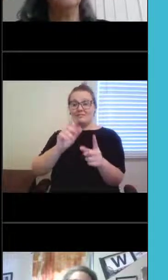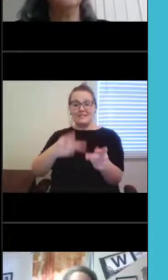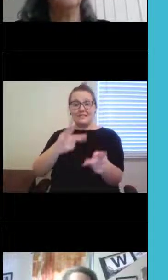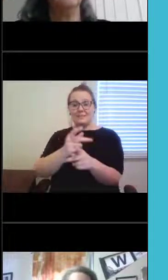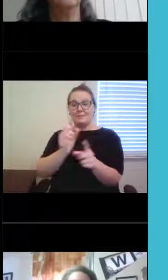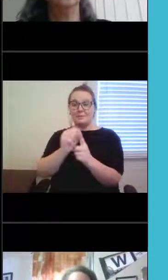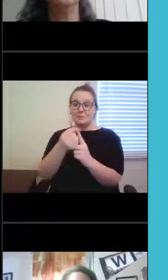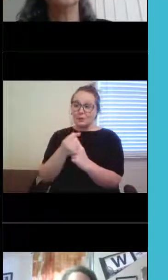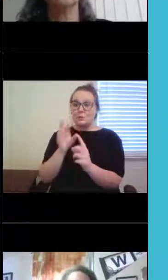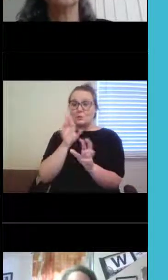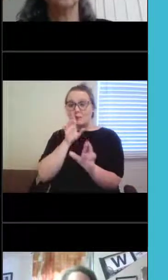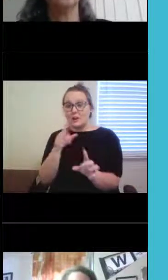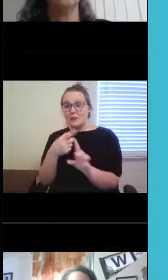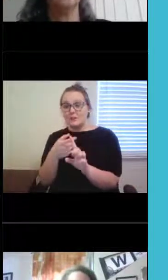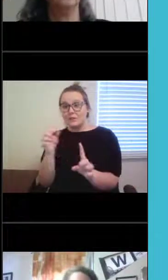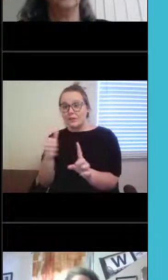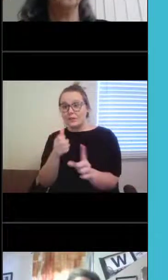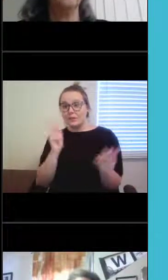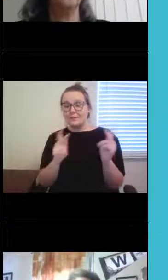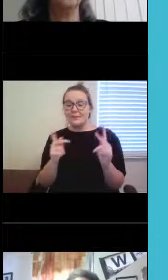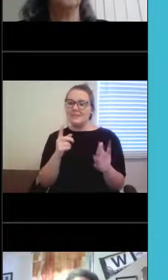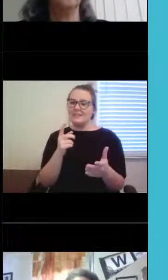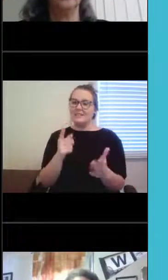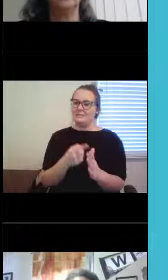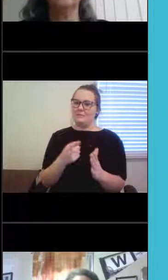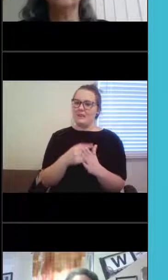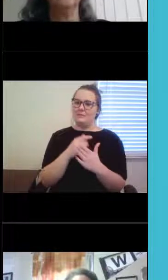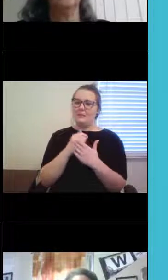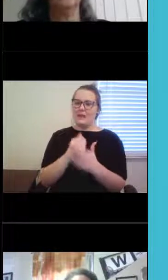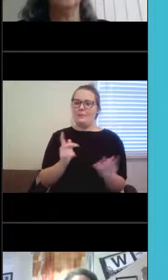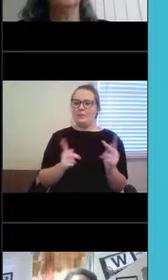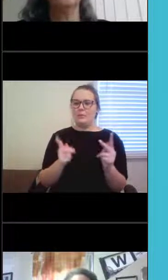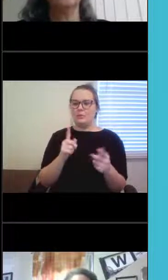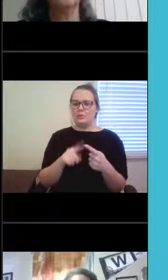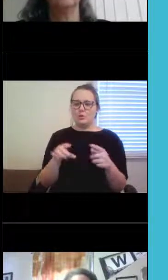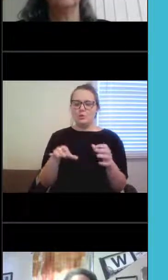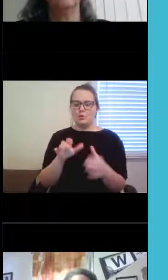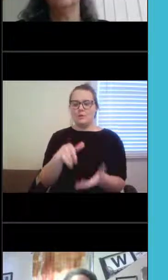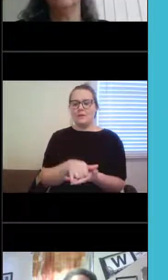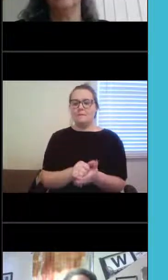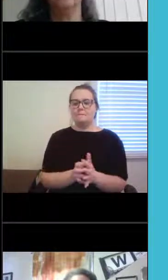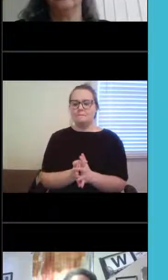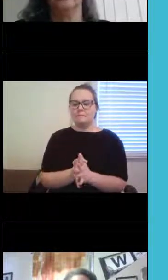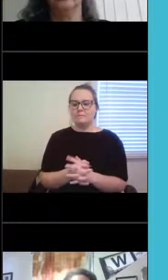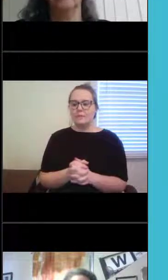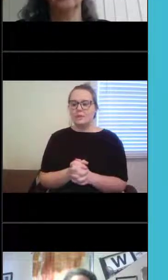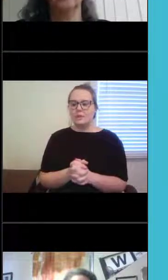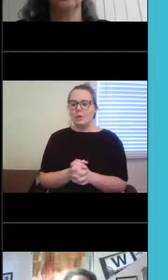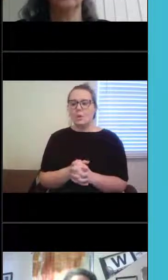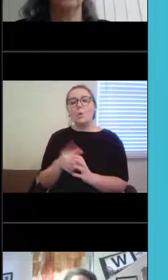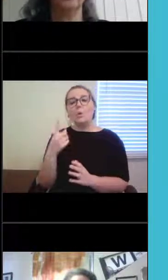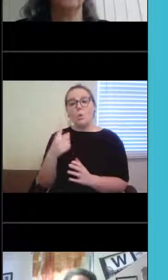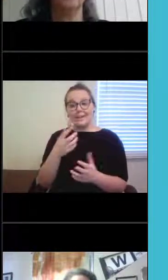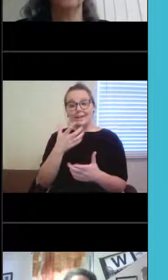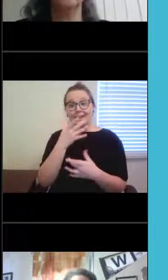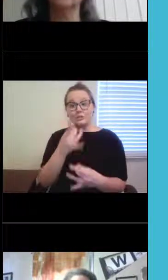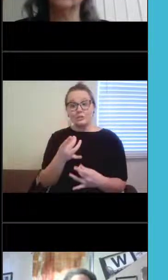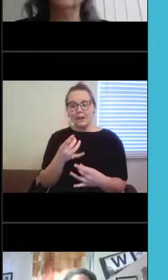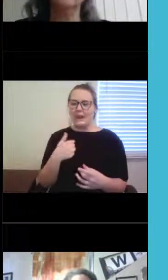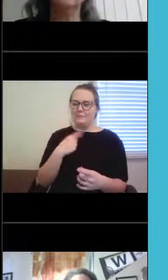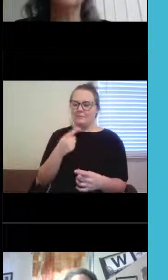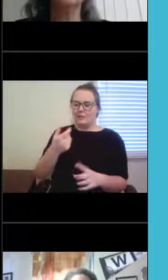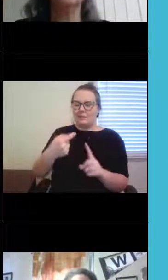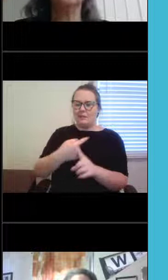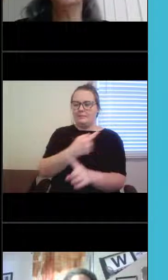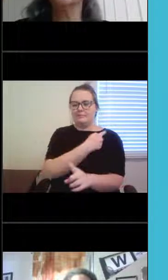people. Sometimes can even help people to do that. And I think one of the interesting things, I'm going a little off here, but just